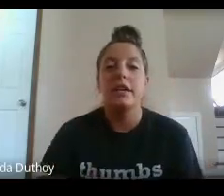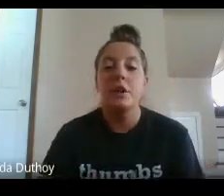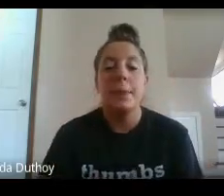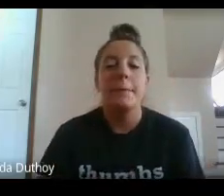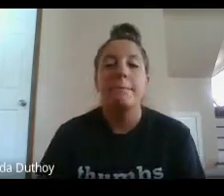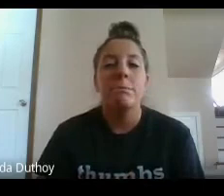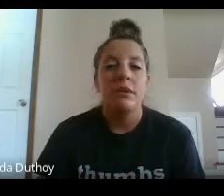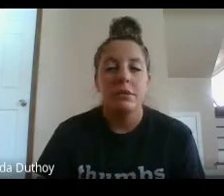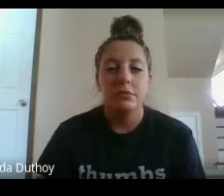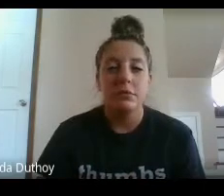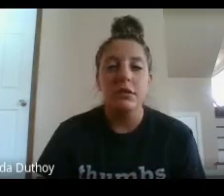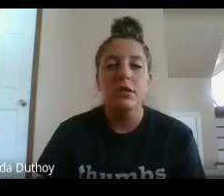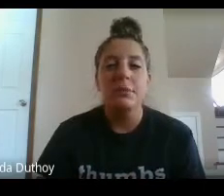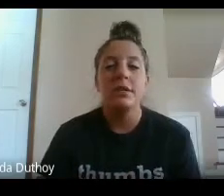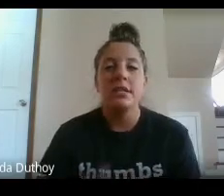house area.